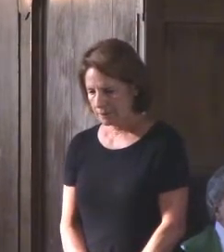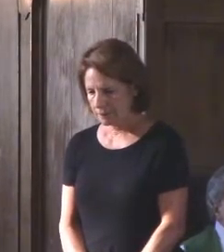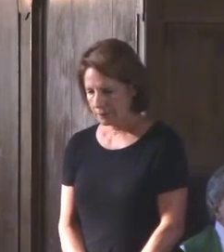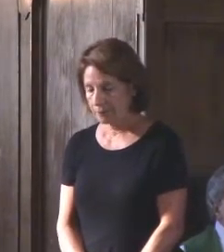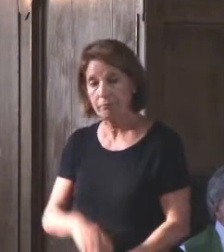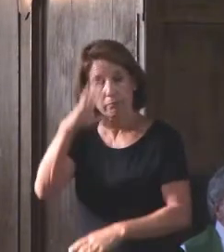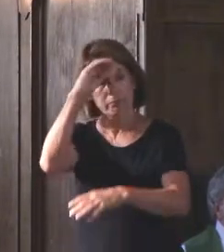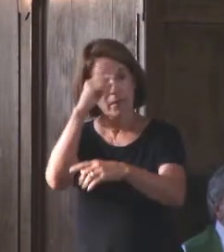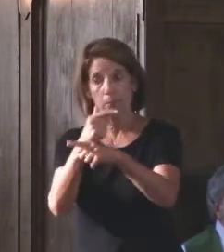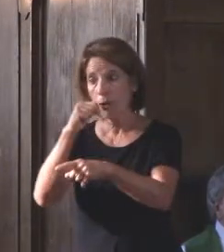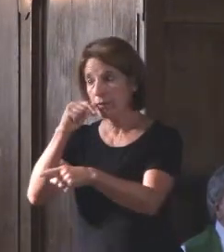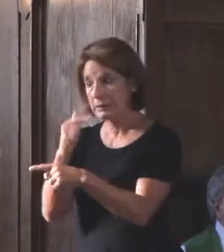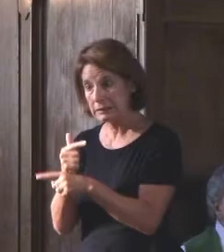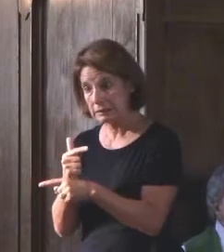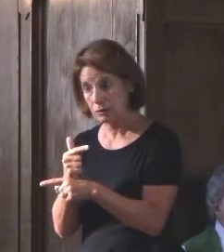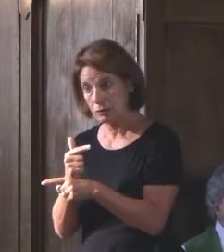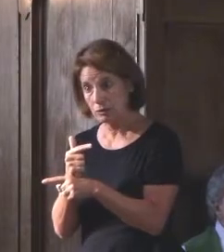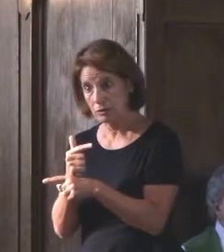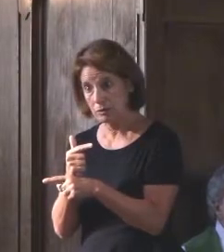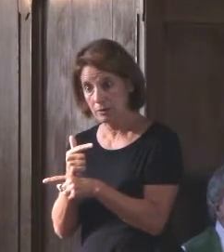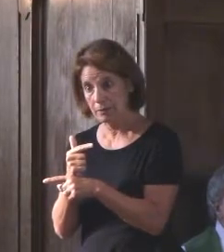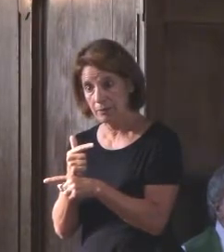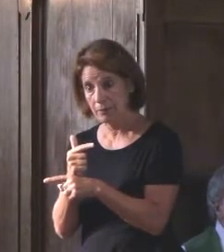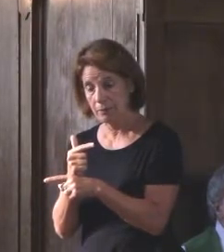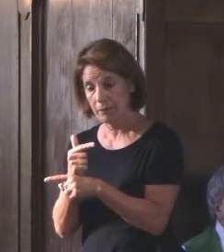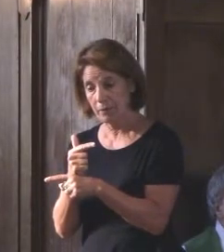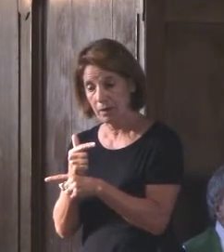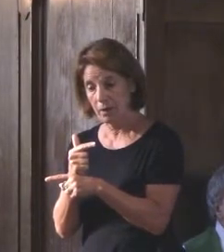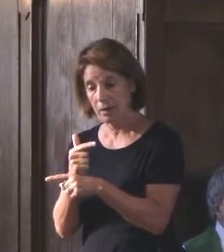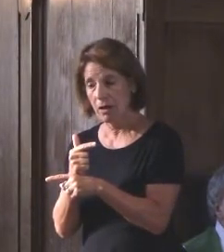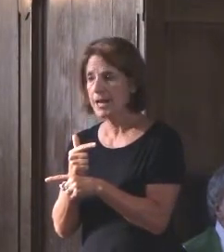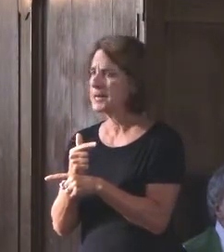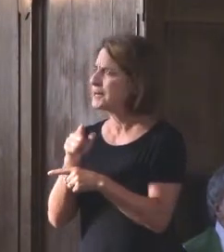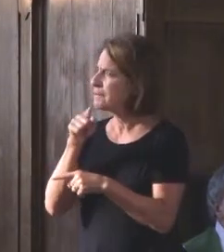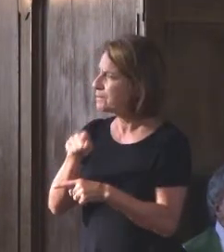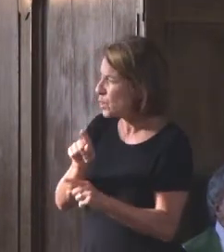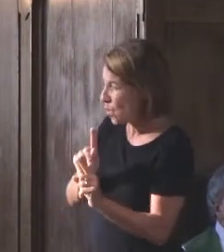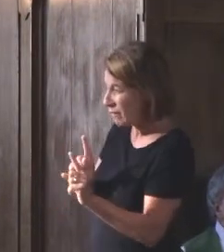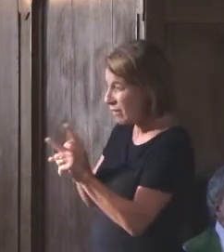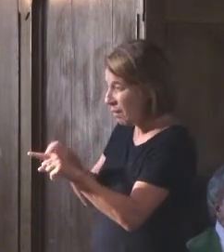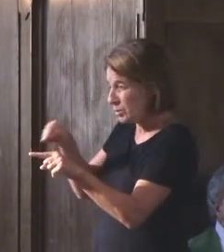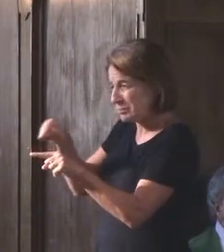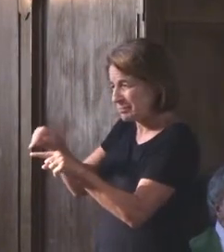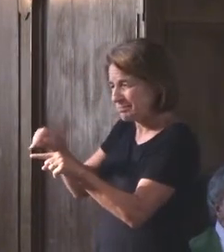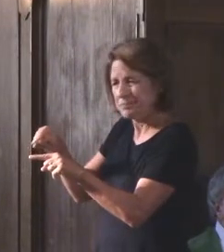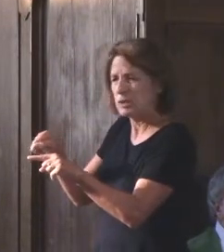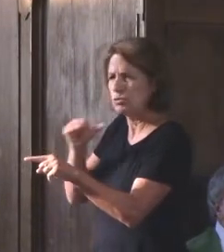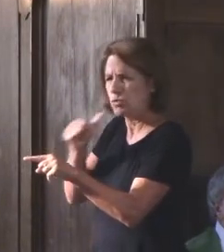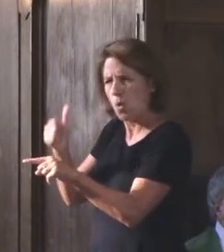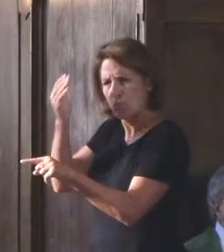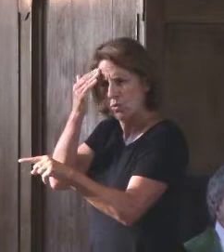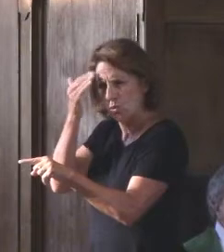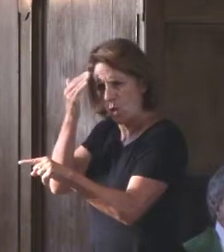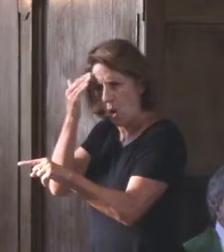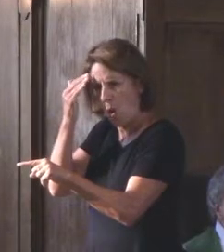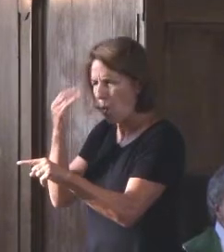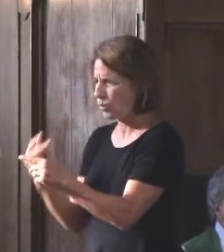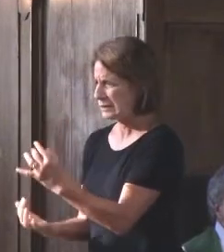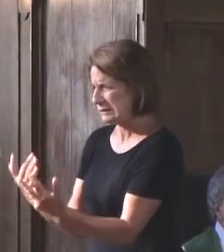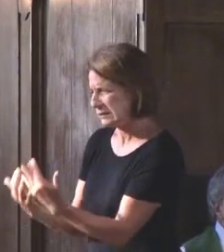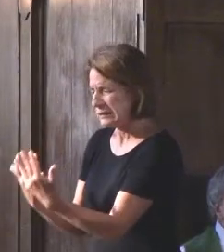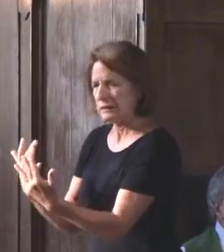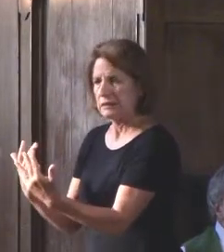Brothers and sisters, what you have come to is nothing known to the senses, not a blazing